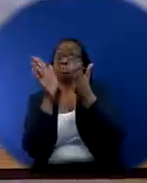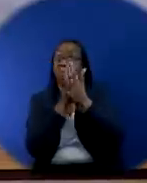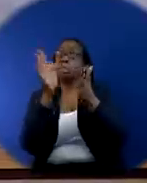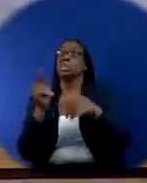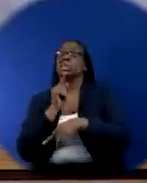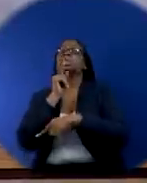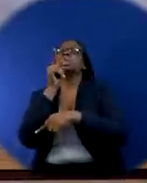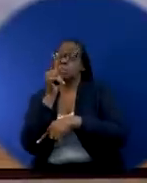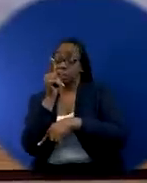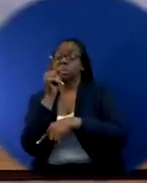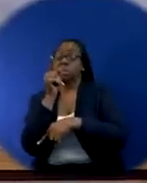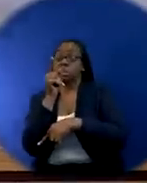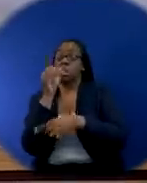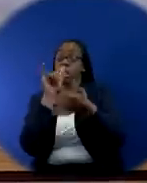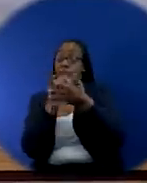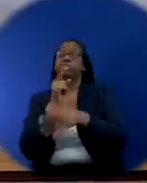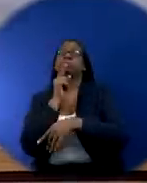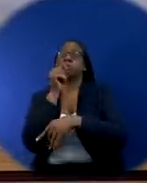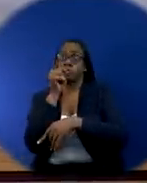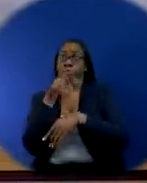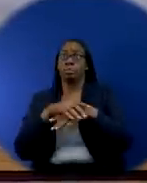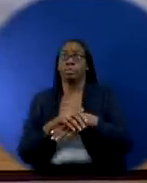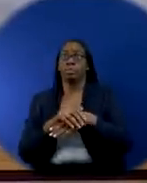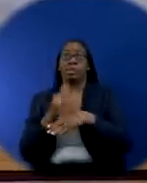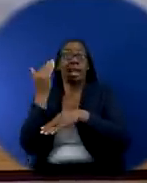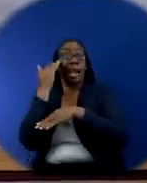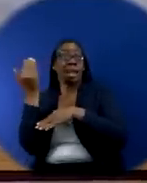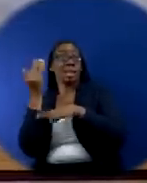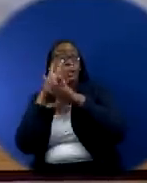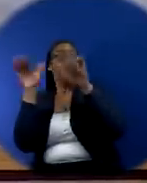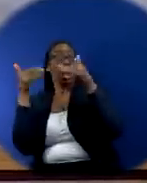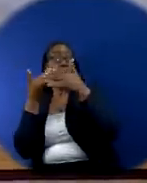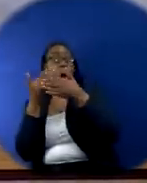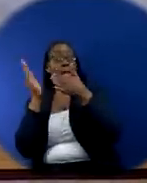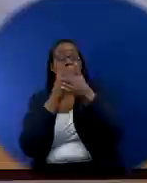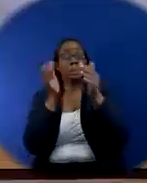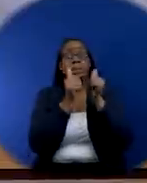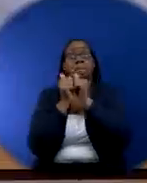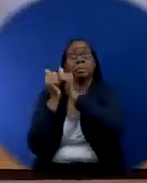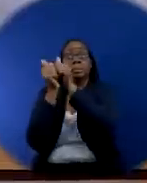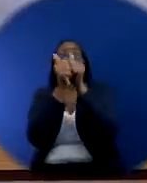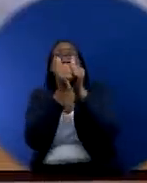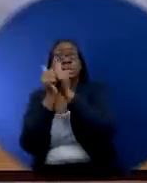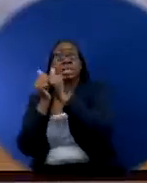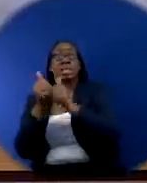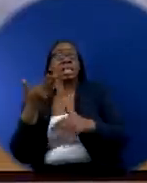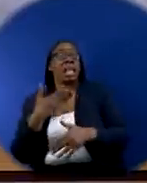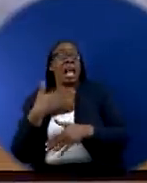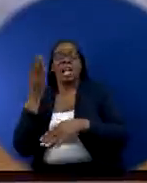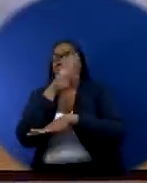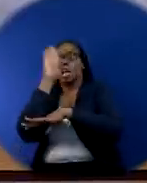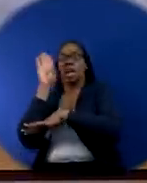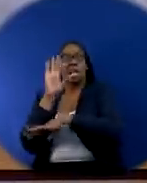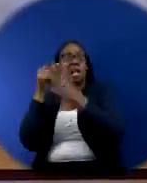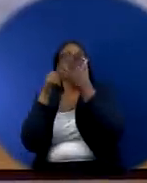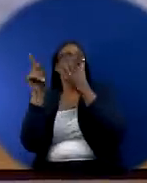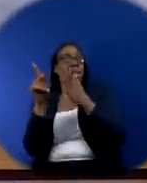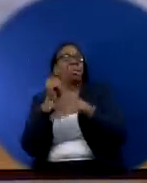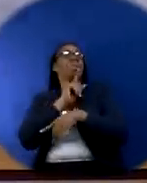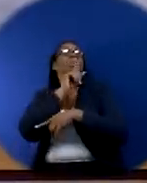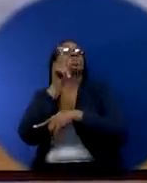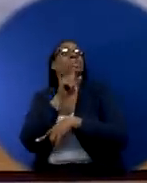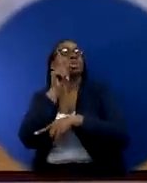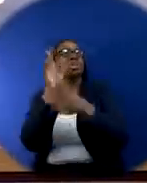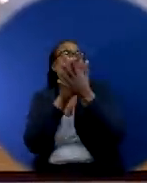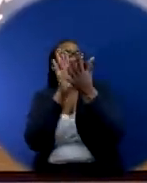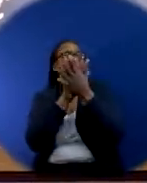sure. That's for sure. I think we can all sing that together. I can never repay you, but I'm sure gonna praise you.